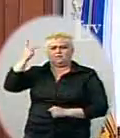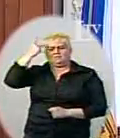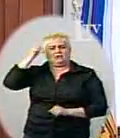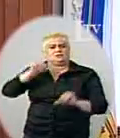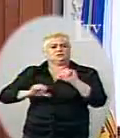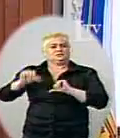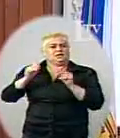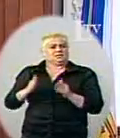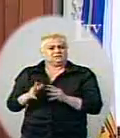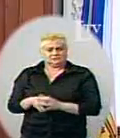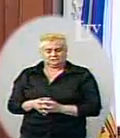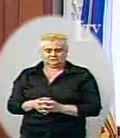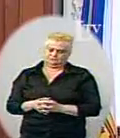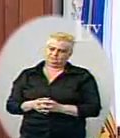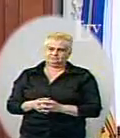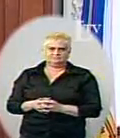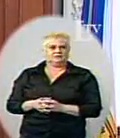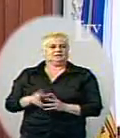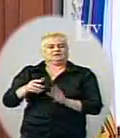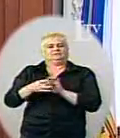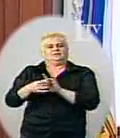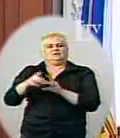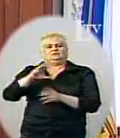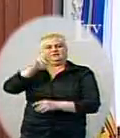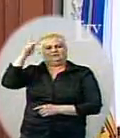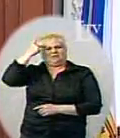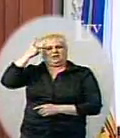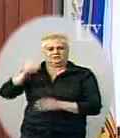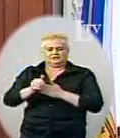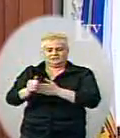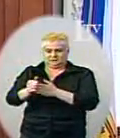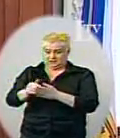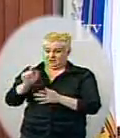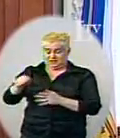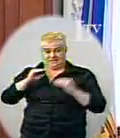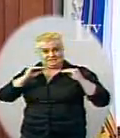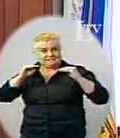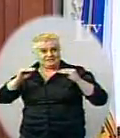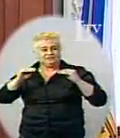were academic and leading giants at Dalhousie University.